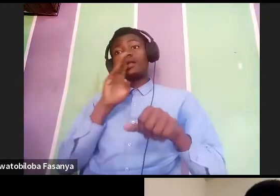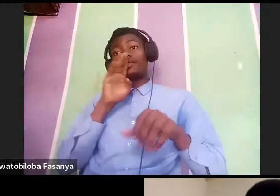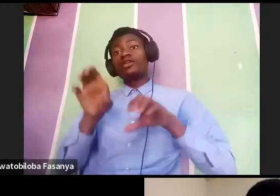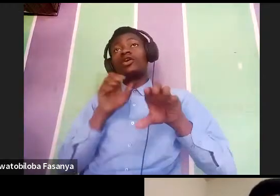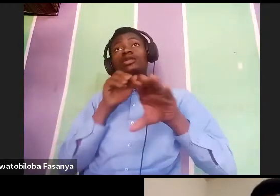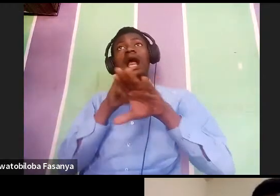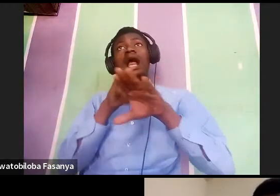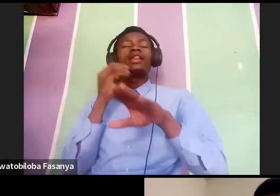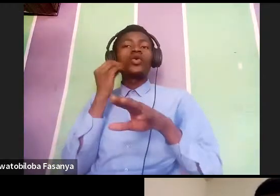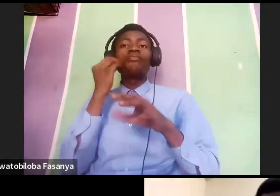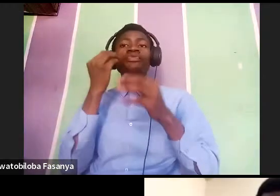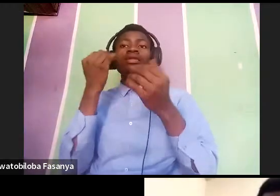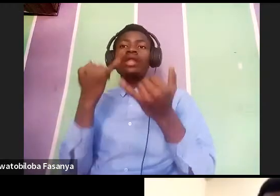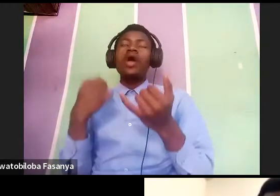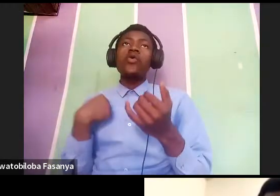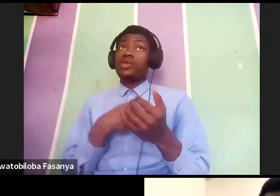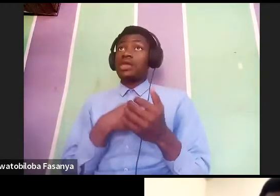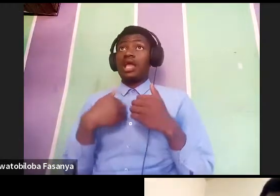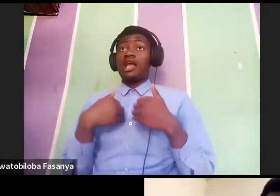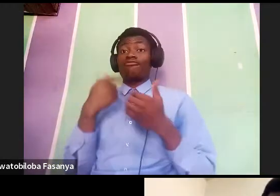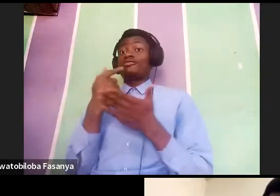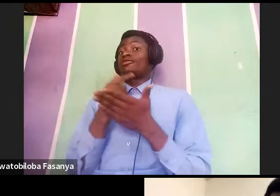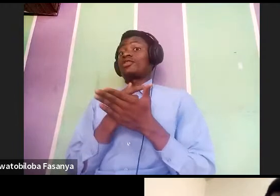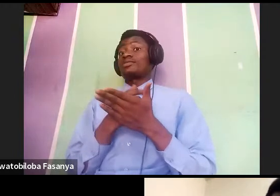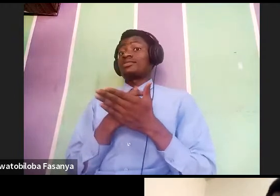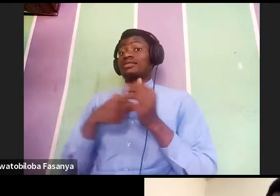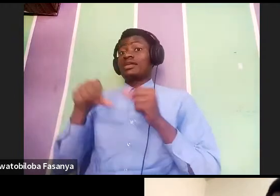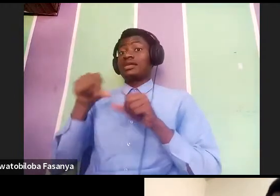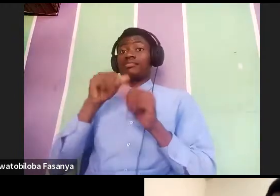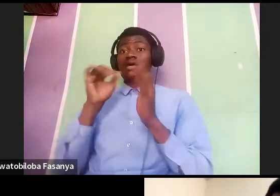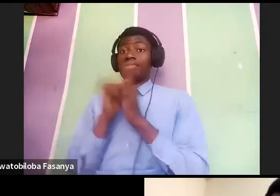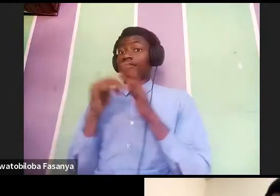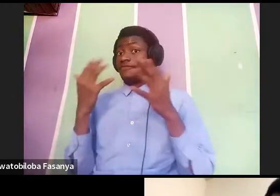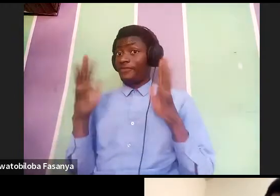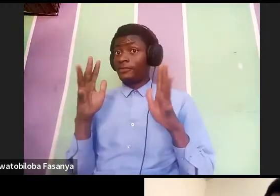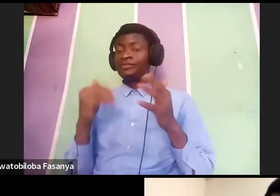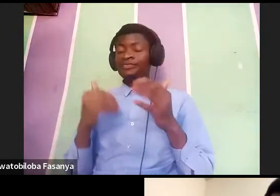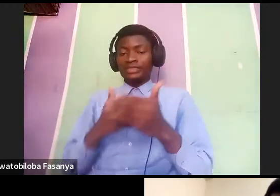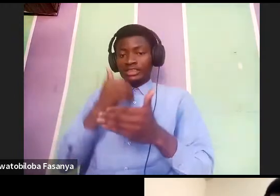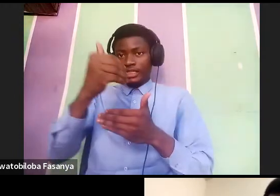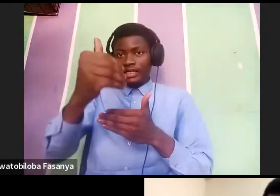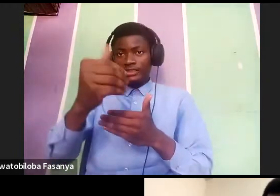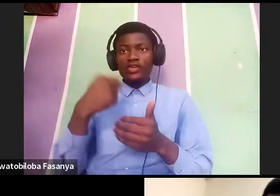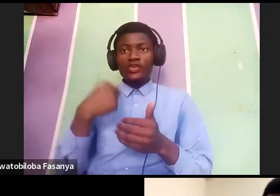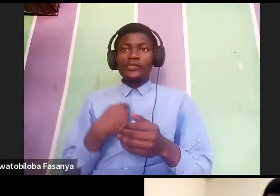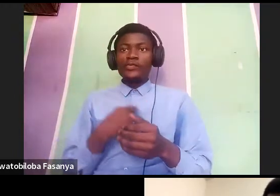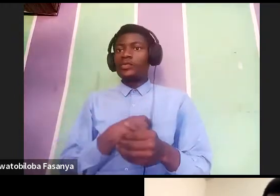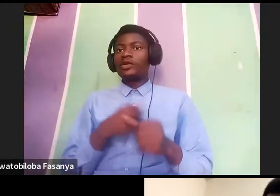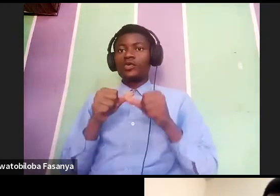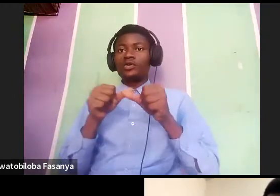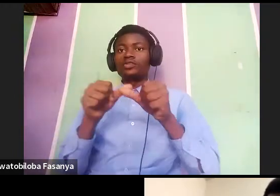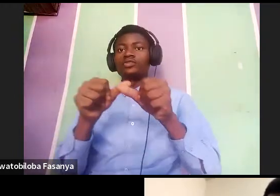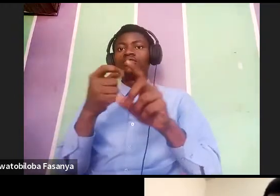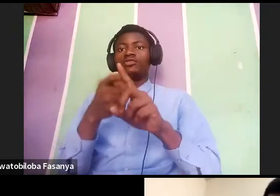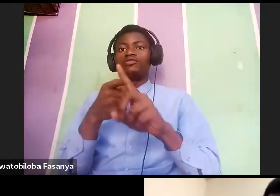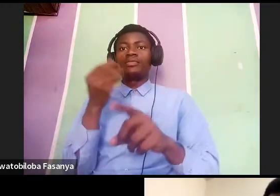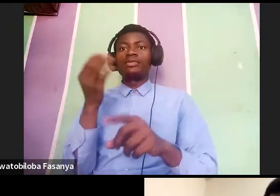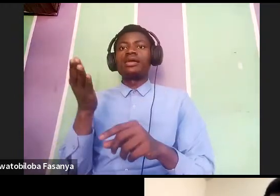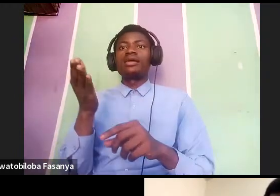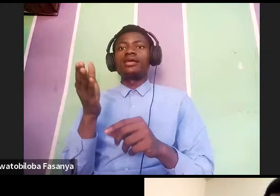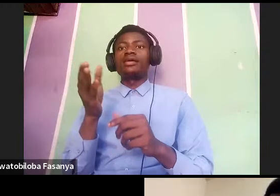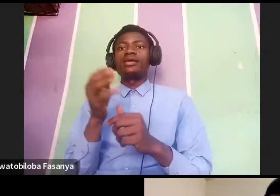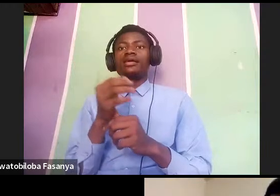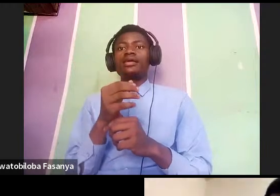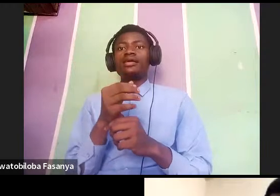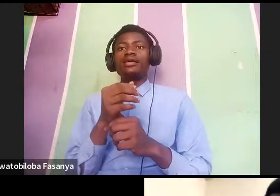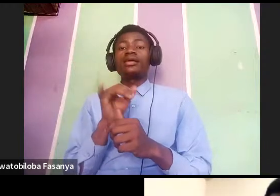talked about. So we'll continue from there. So of course, I know you practice in the